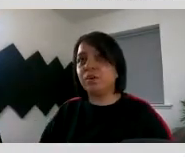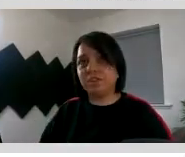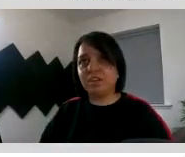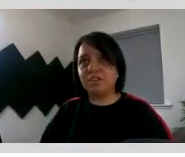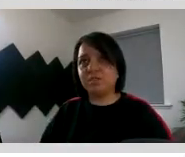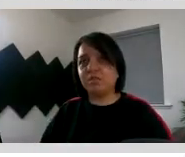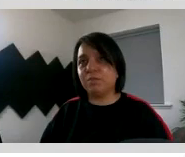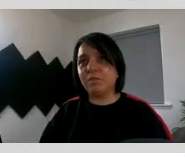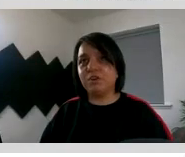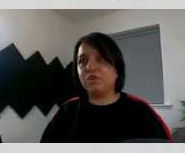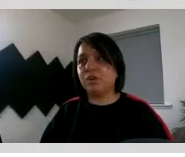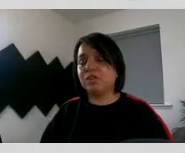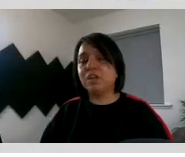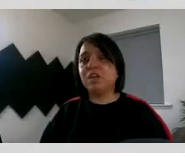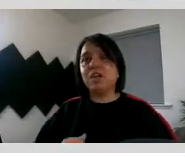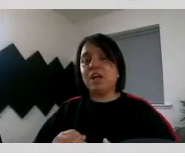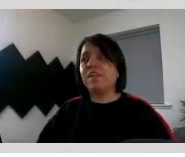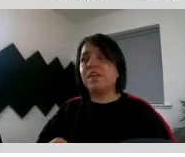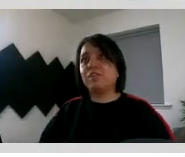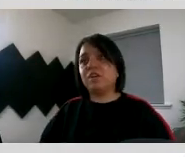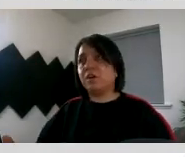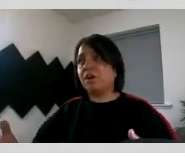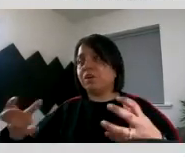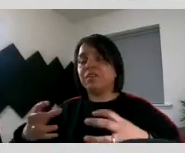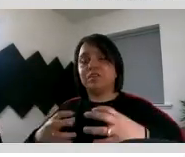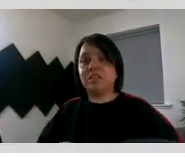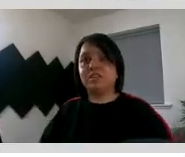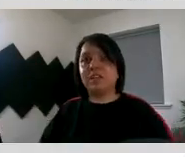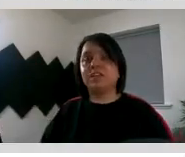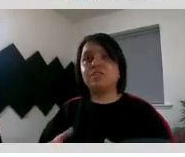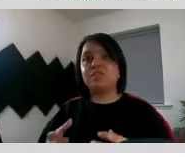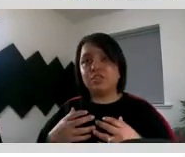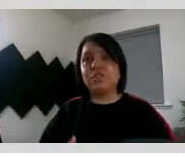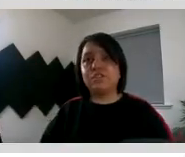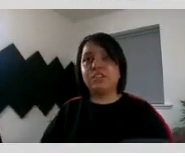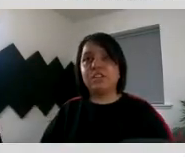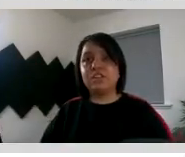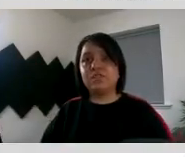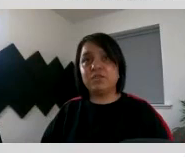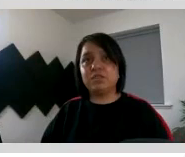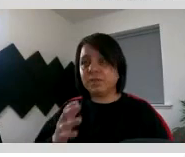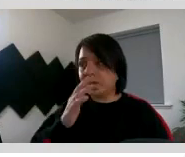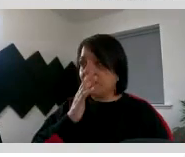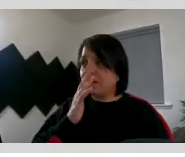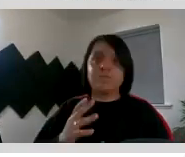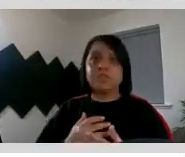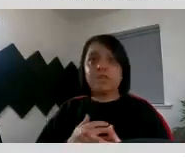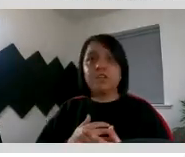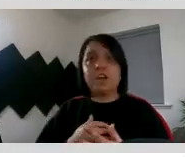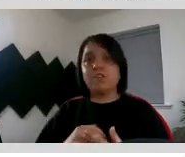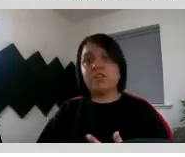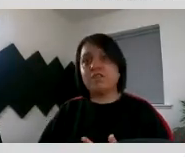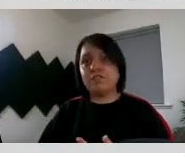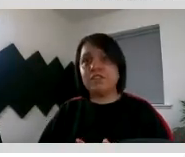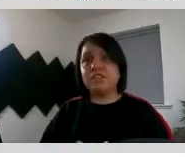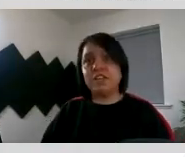word of English, or maybe one or two words, and they apply for settled status through the refugee route. So you have a